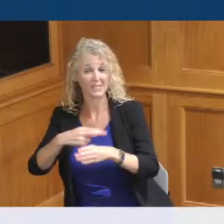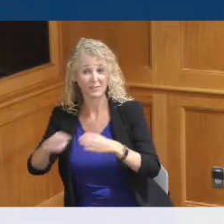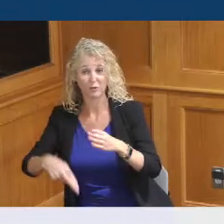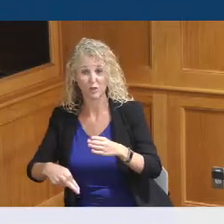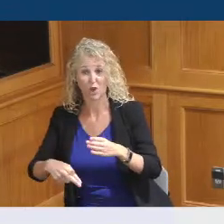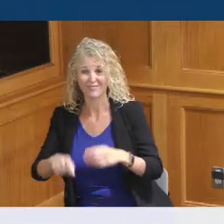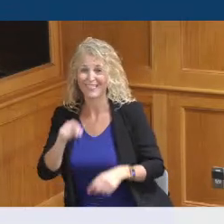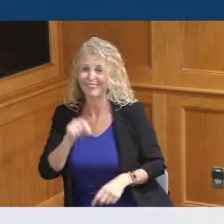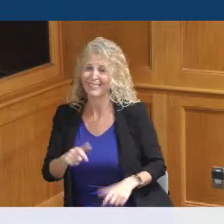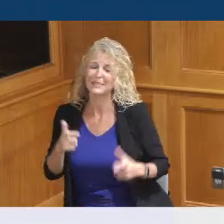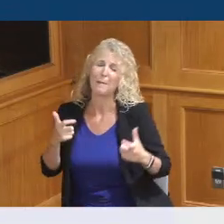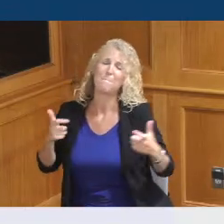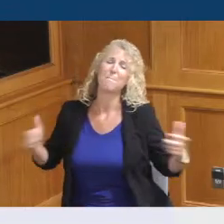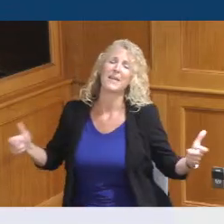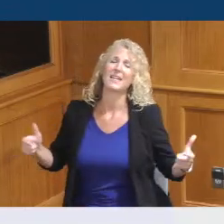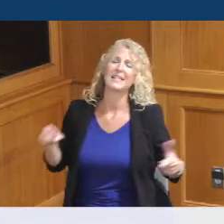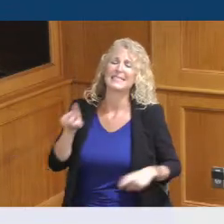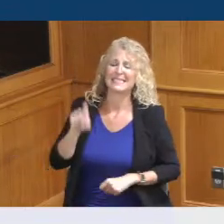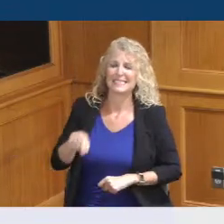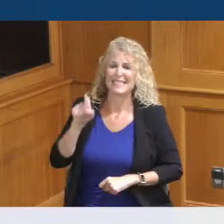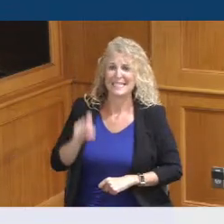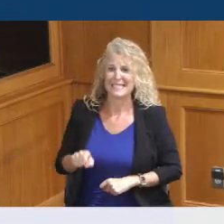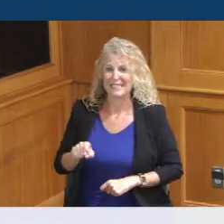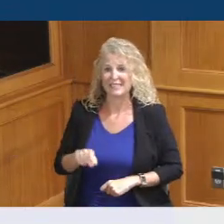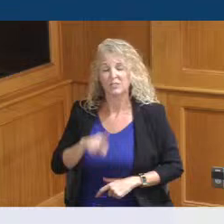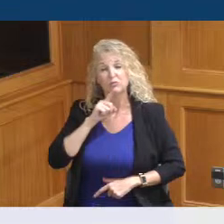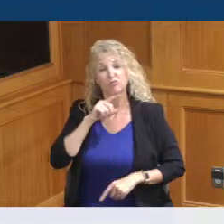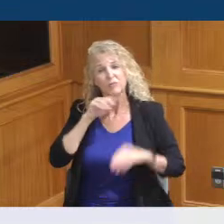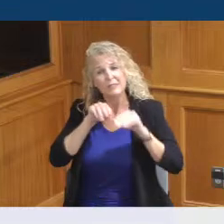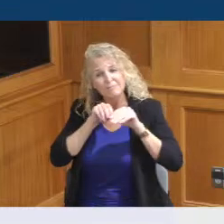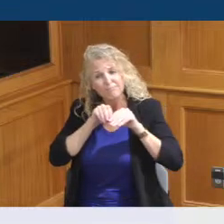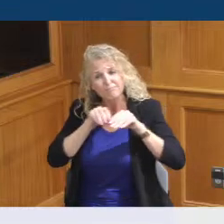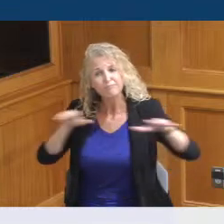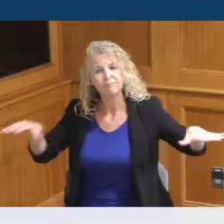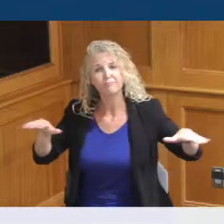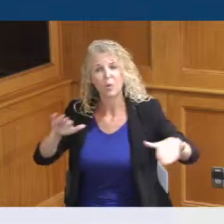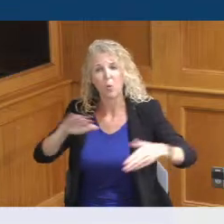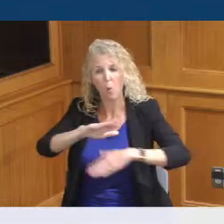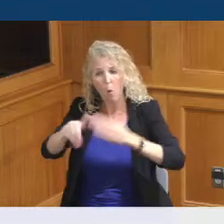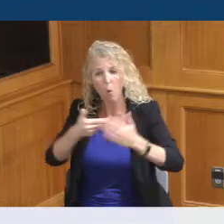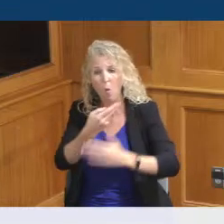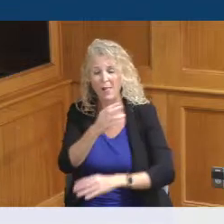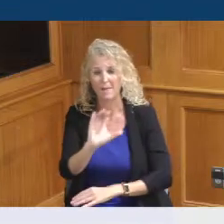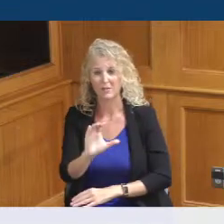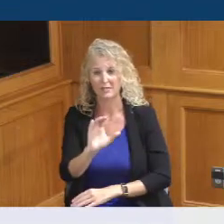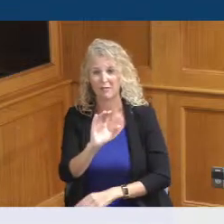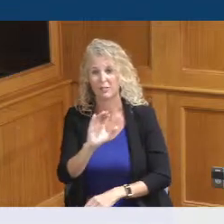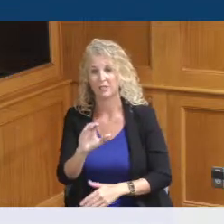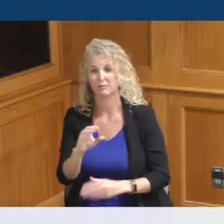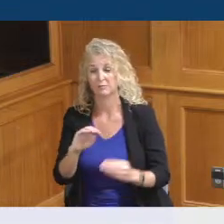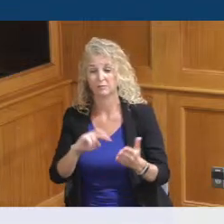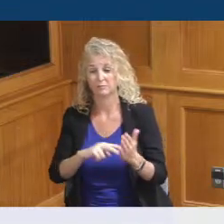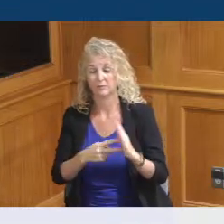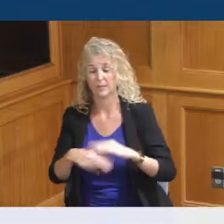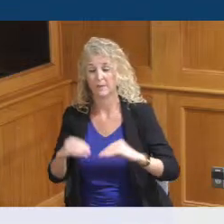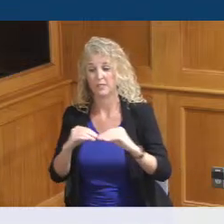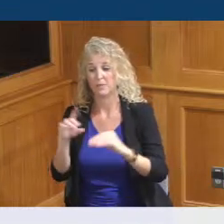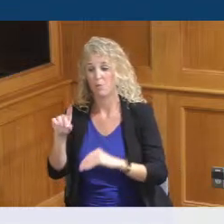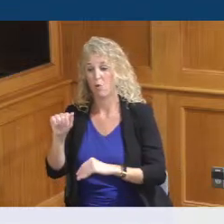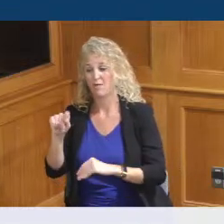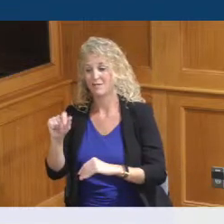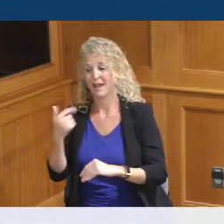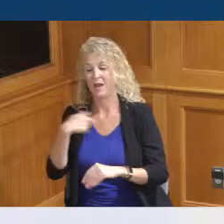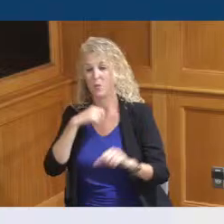need. And I think that as we see how this impacts the entire county, we're going to get a lot more data to really do deep dives as